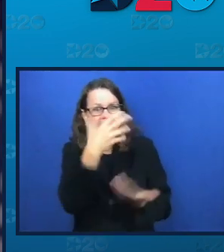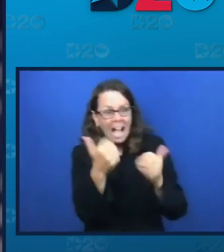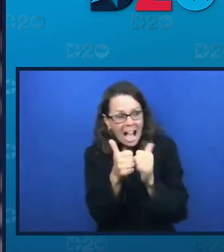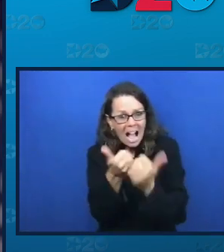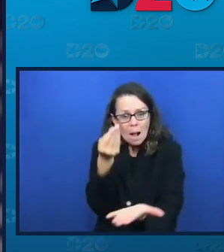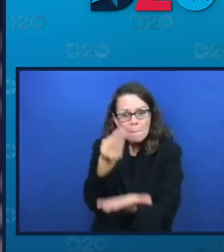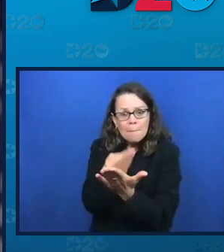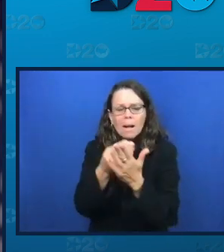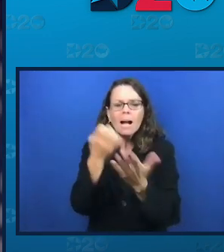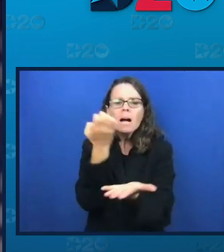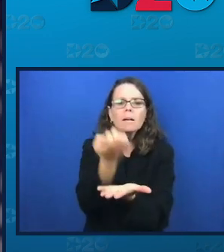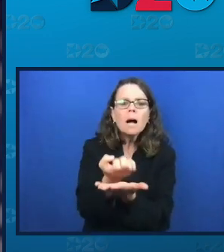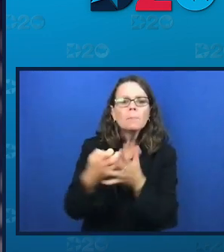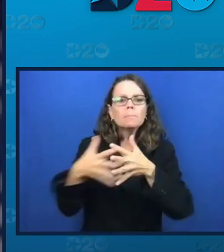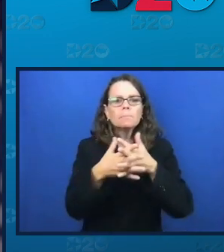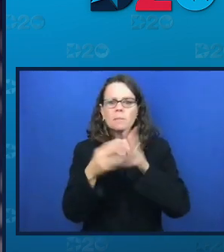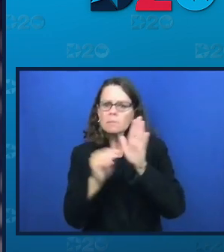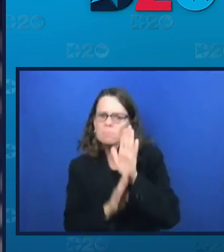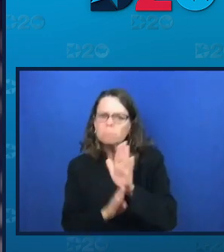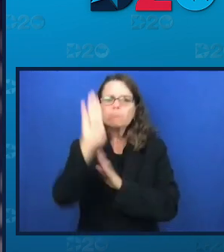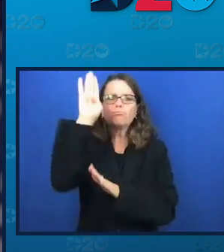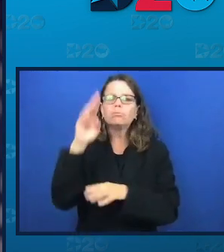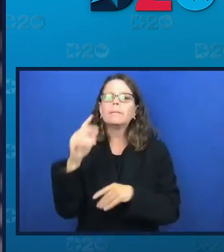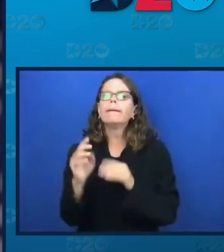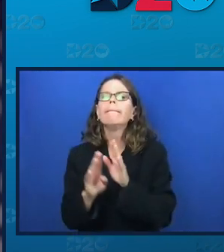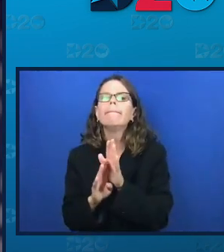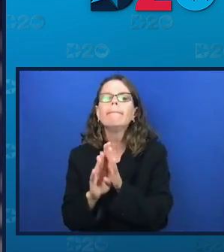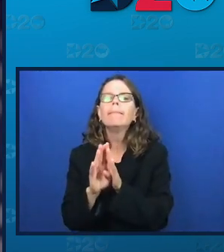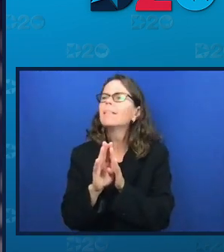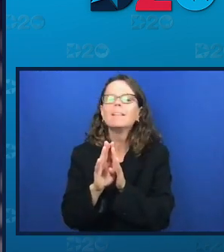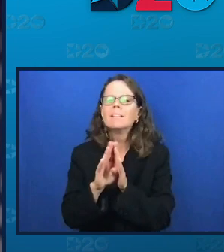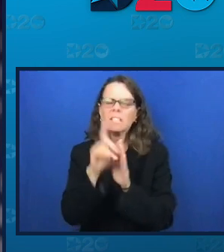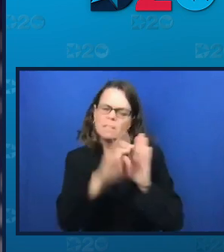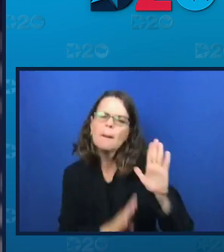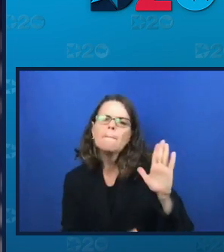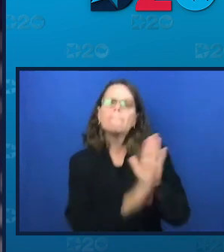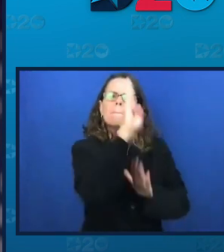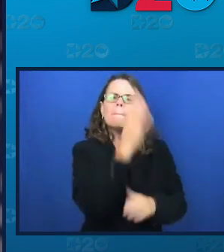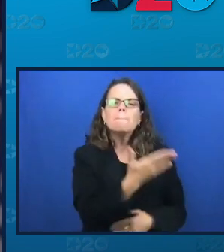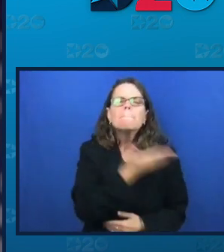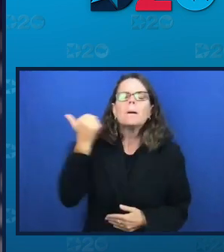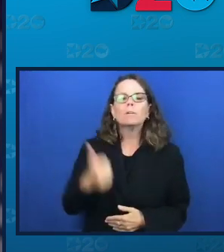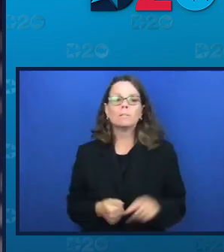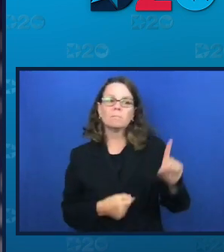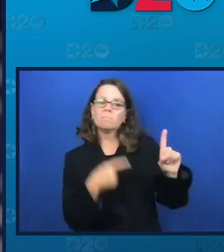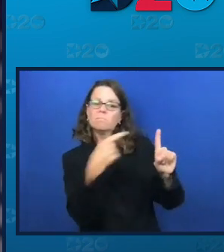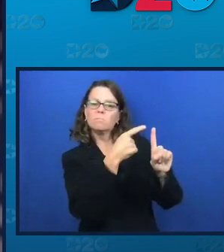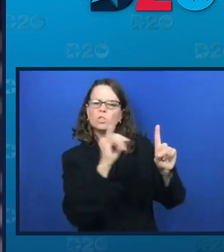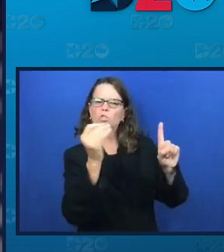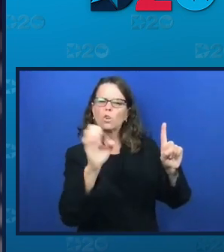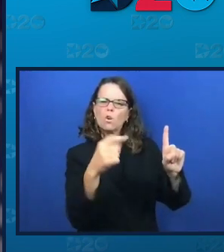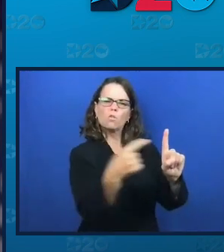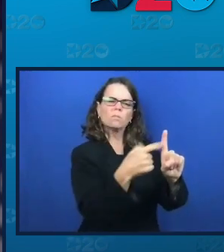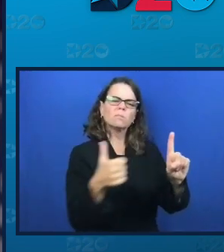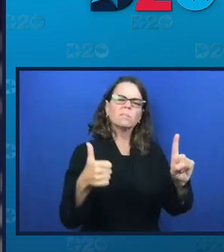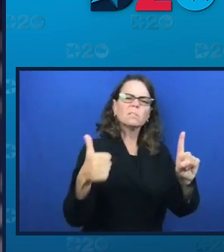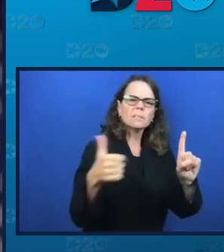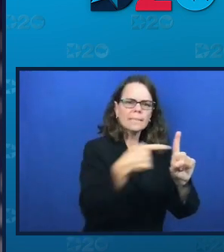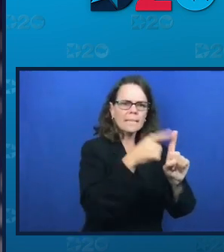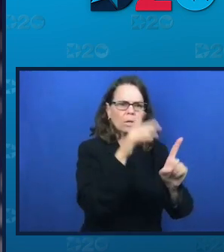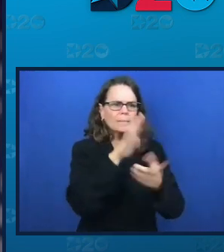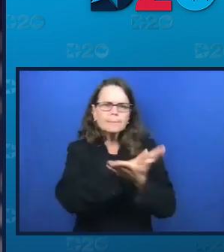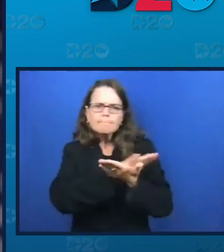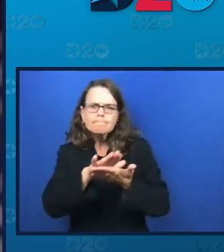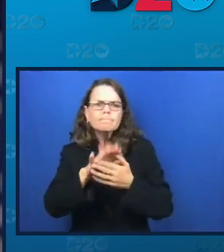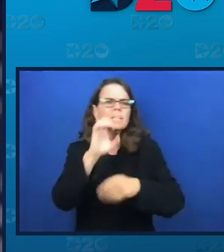economic plan will create clean energy jobs that help fight another crisis that Trump is ignoring, climate change. And Joe will